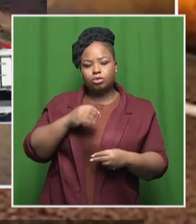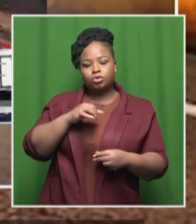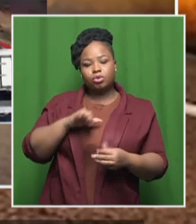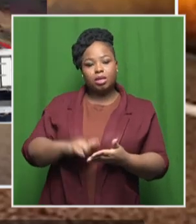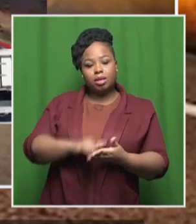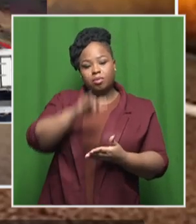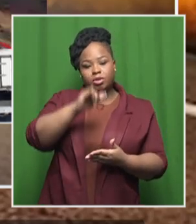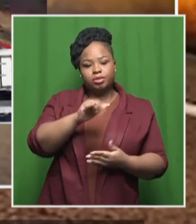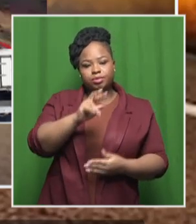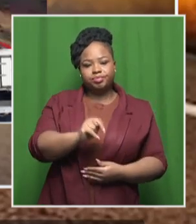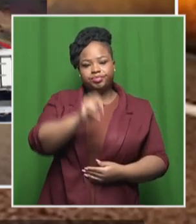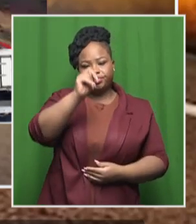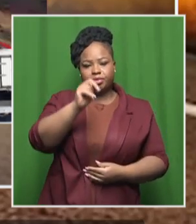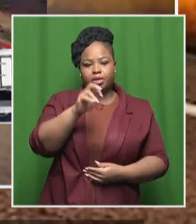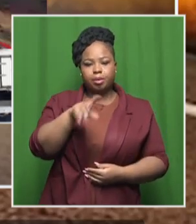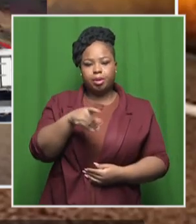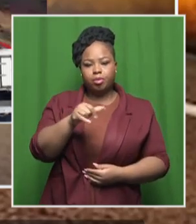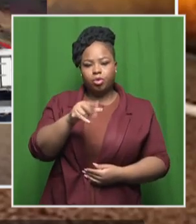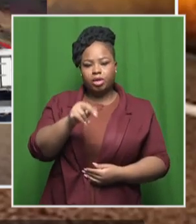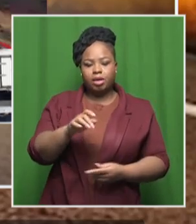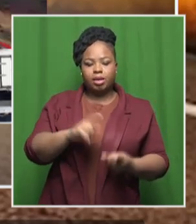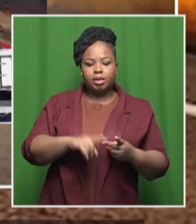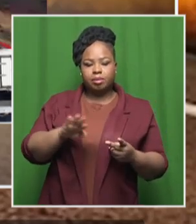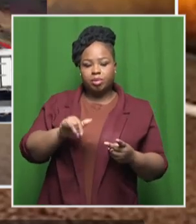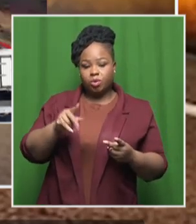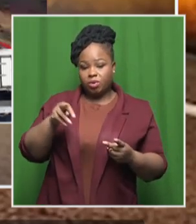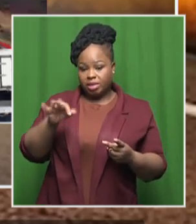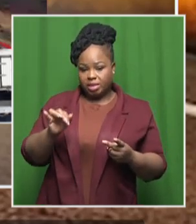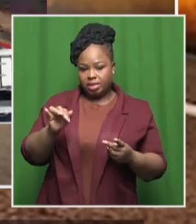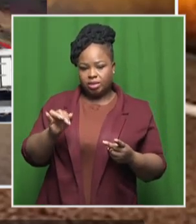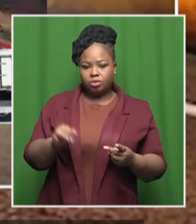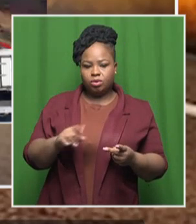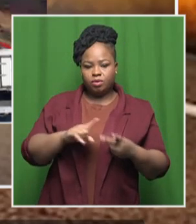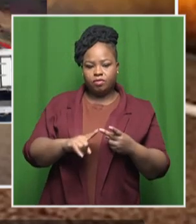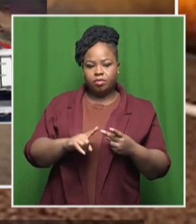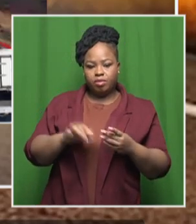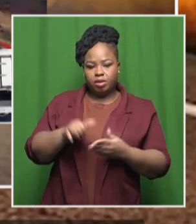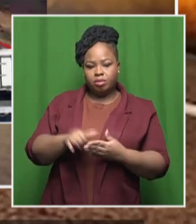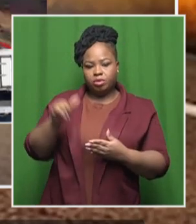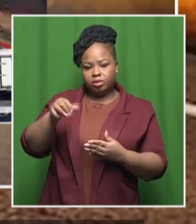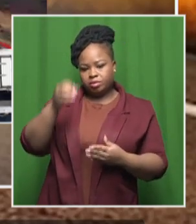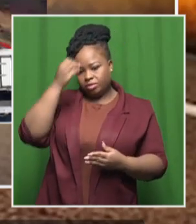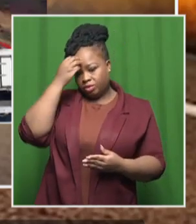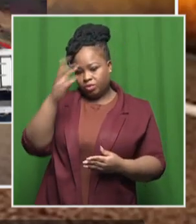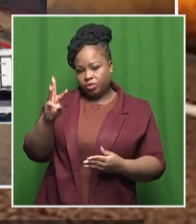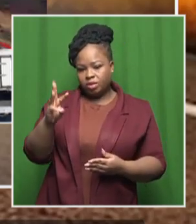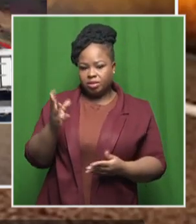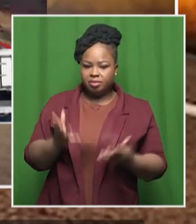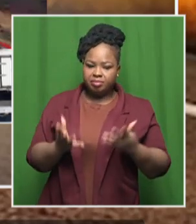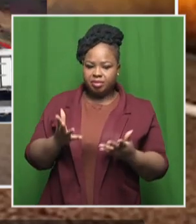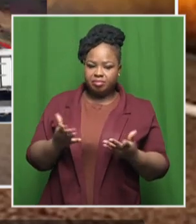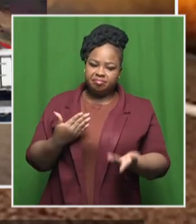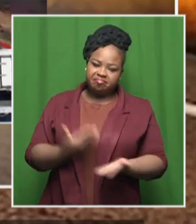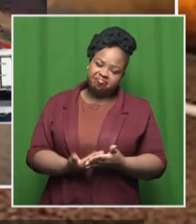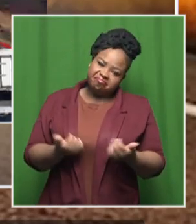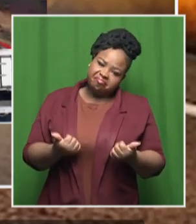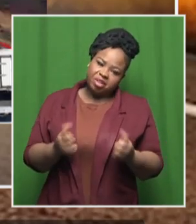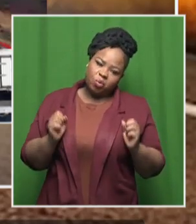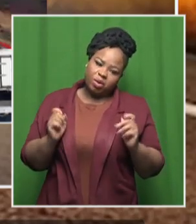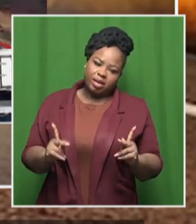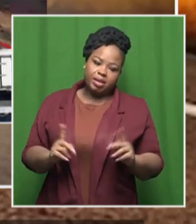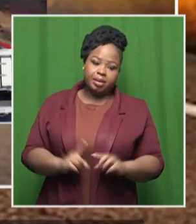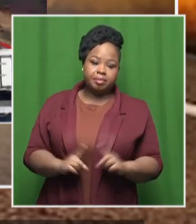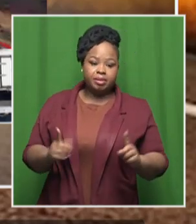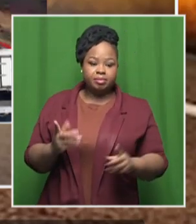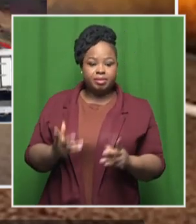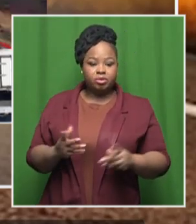and northbound between sort of Pomona and the Benoni off-ramp as you go away from the airport to Pretoria. So, you might get through okay, but you might just sort of